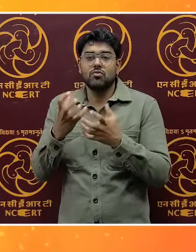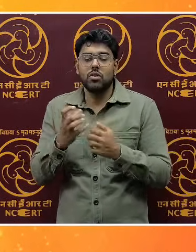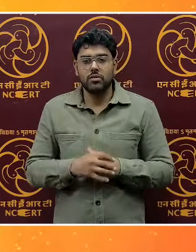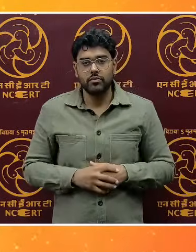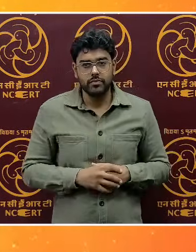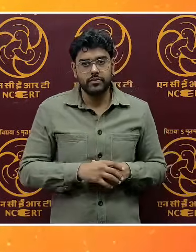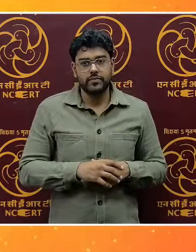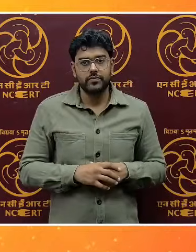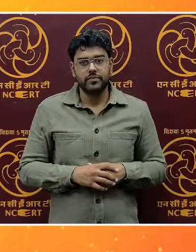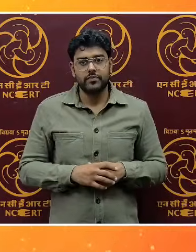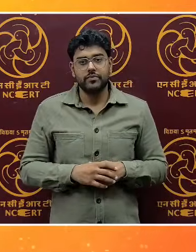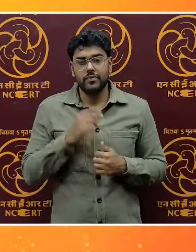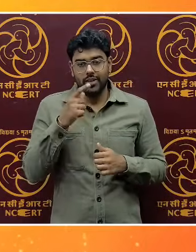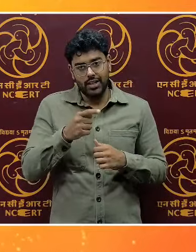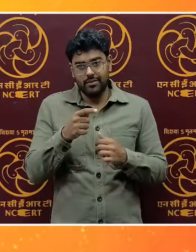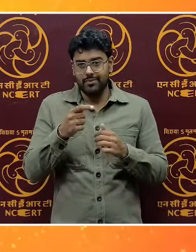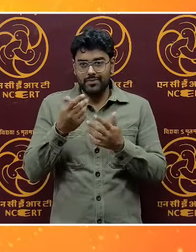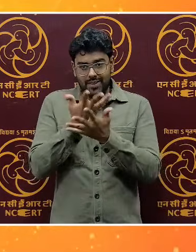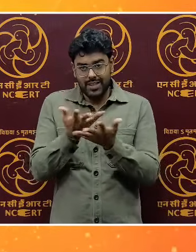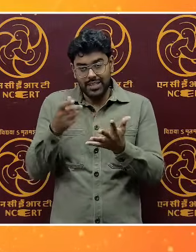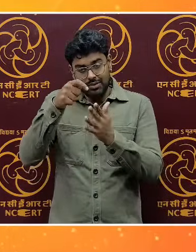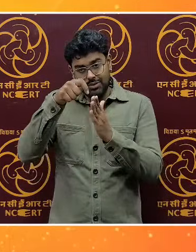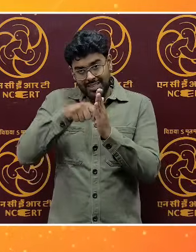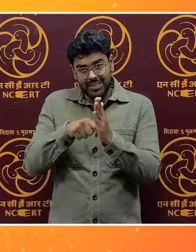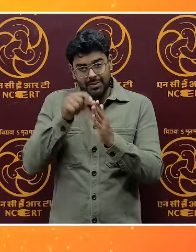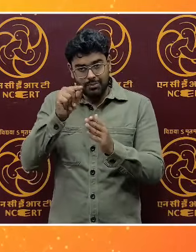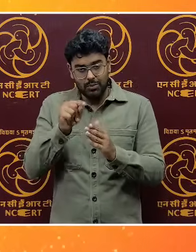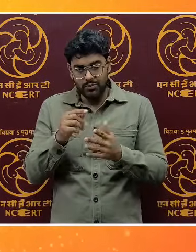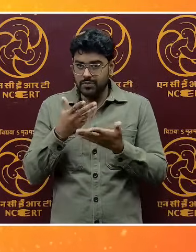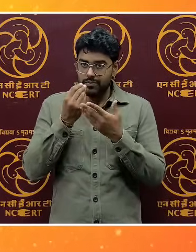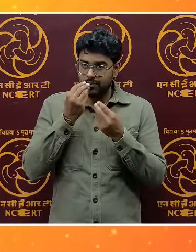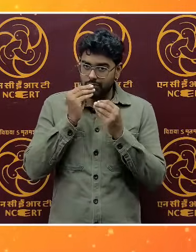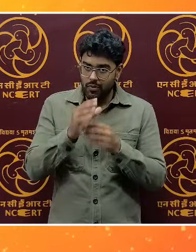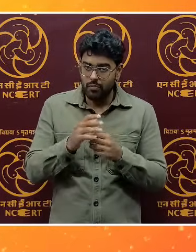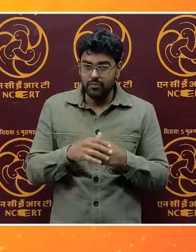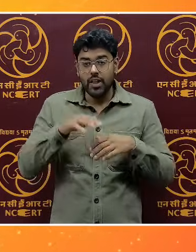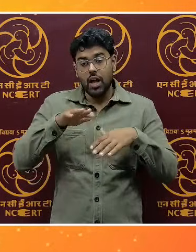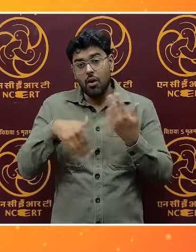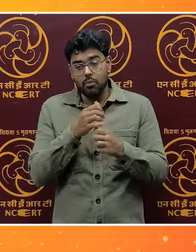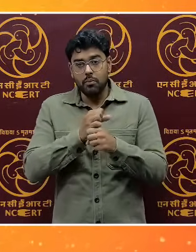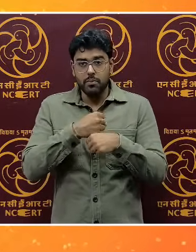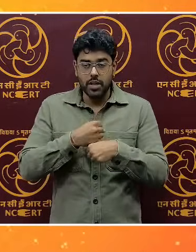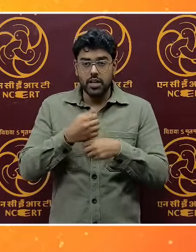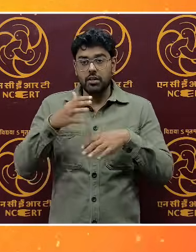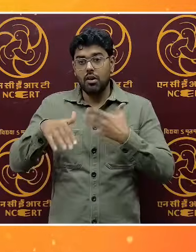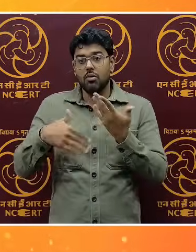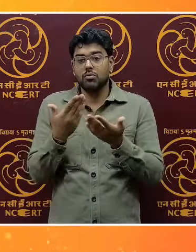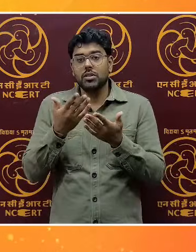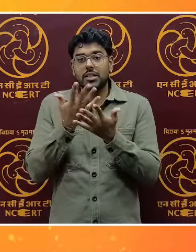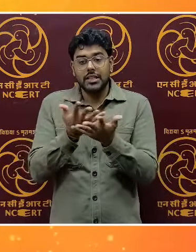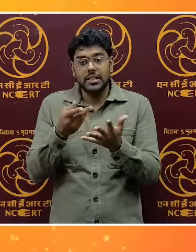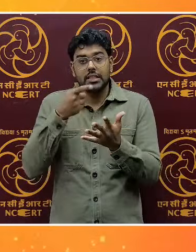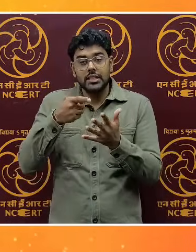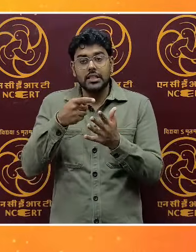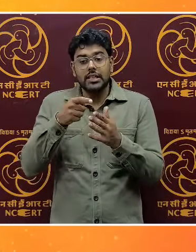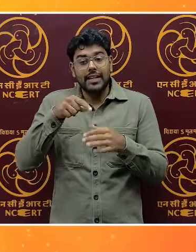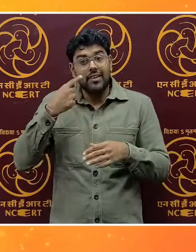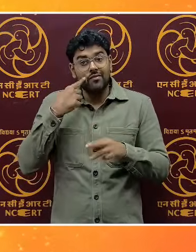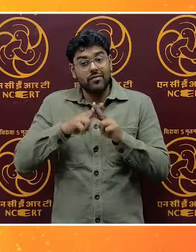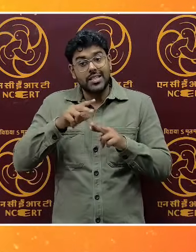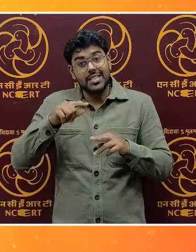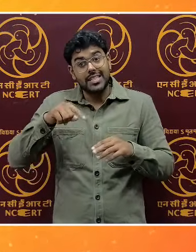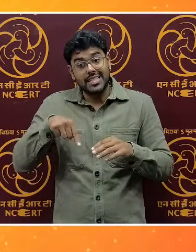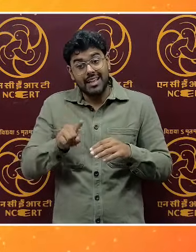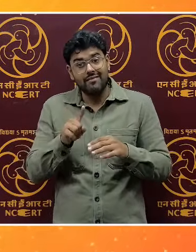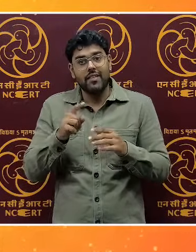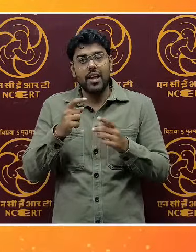required. Right, so these are the properties of compounds, that how are they formed, what happens to the property of individual element